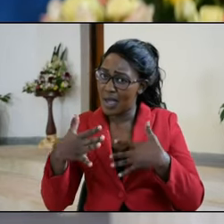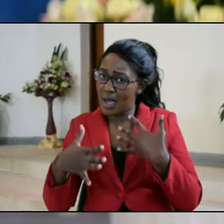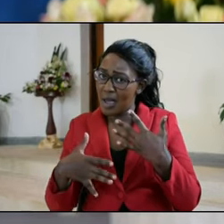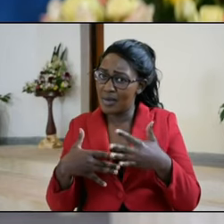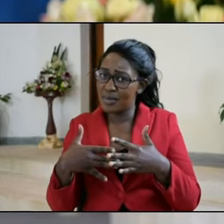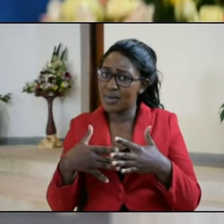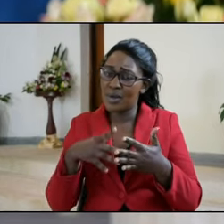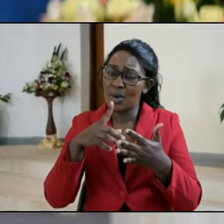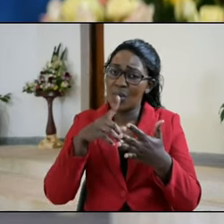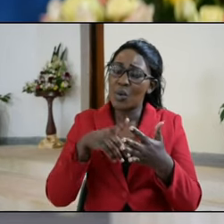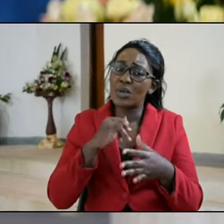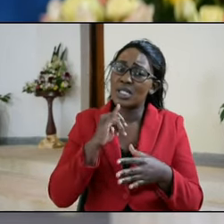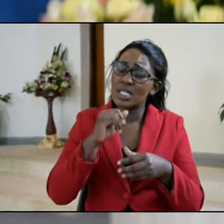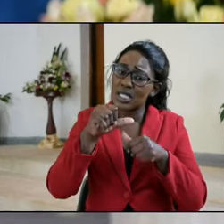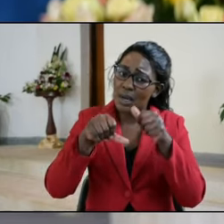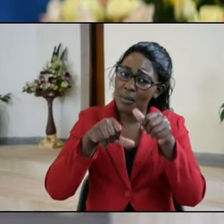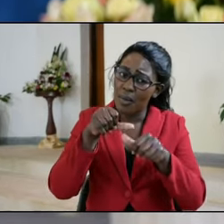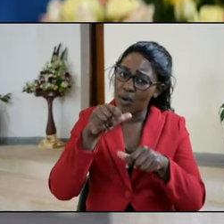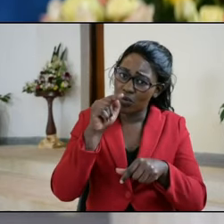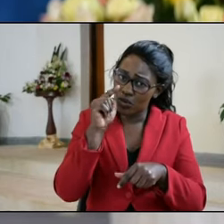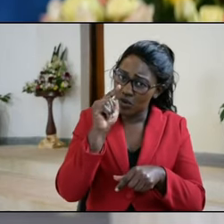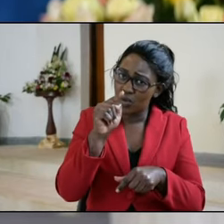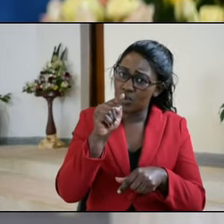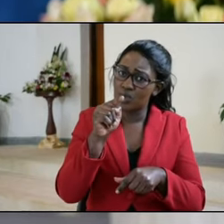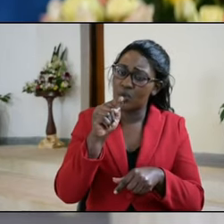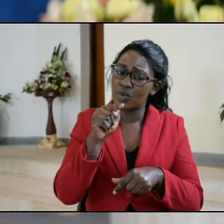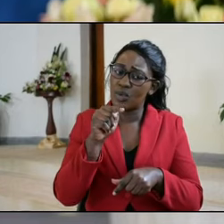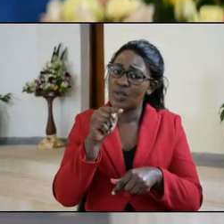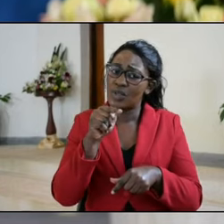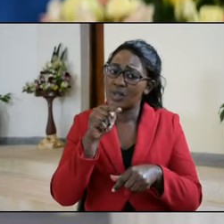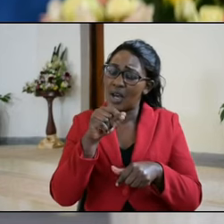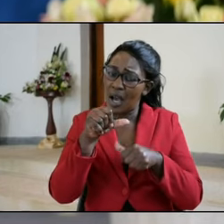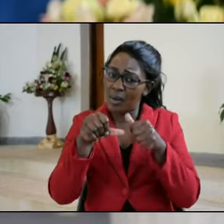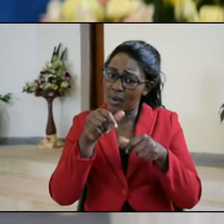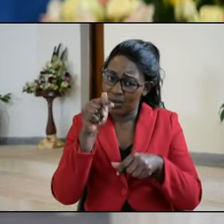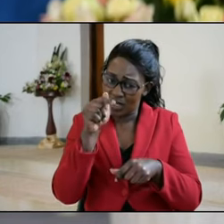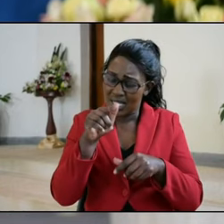that energizes you, no matter what your circumstances?